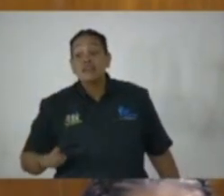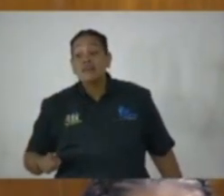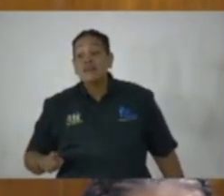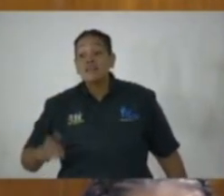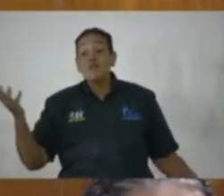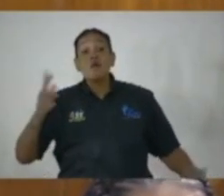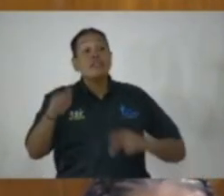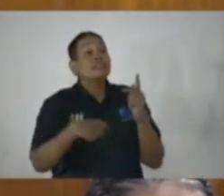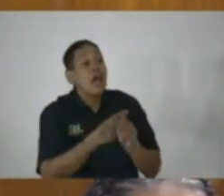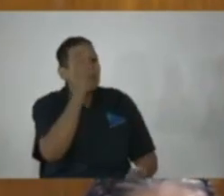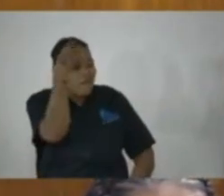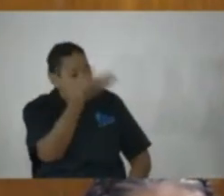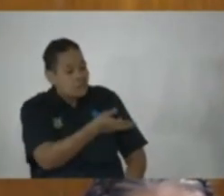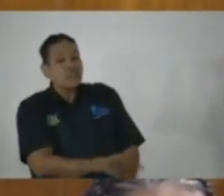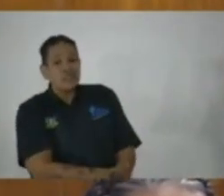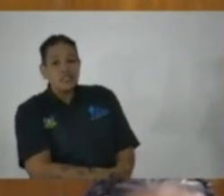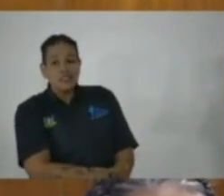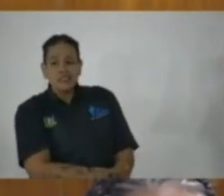of a government is this?